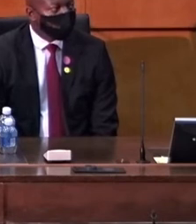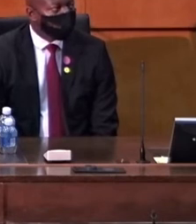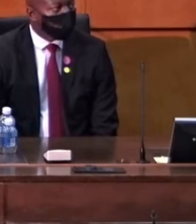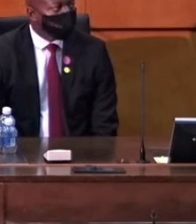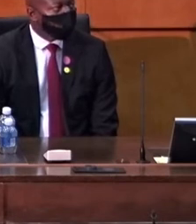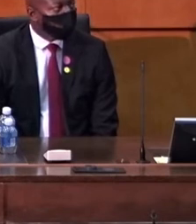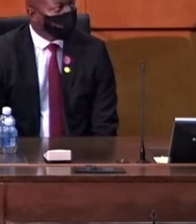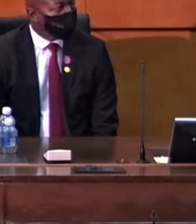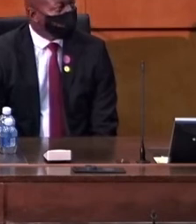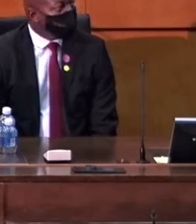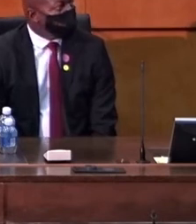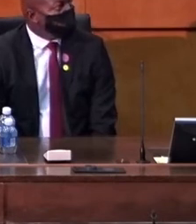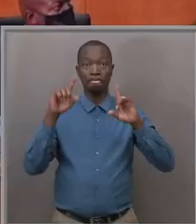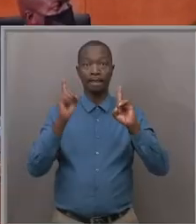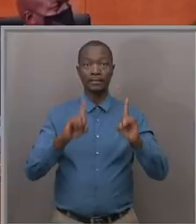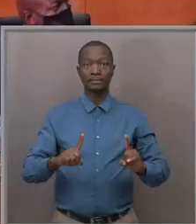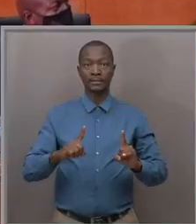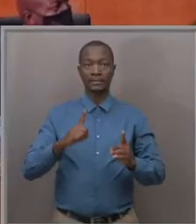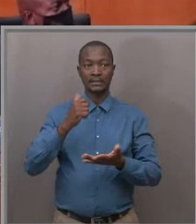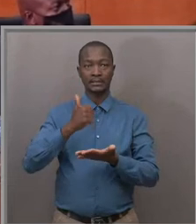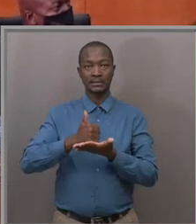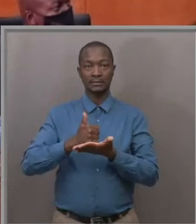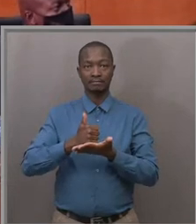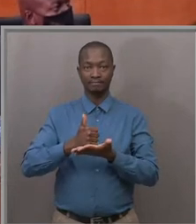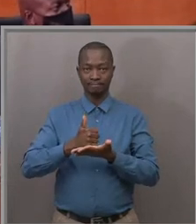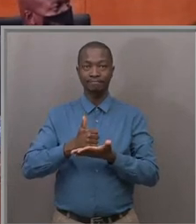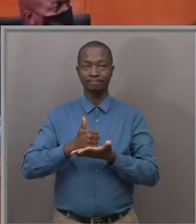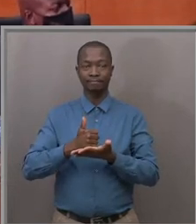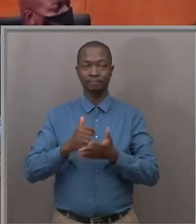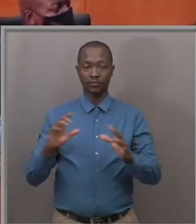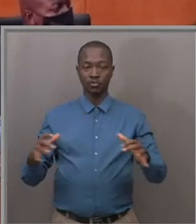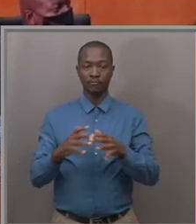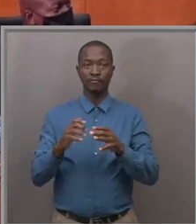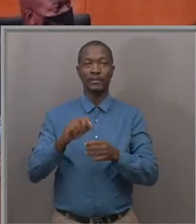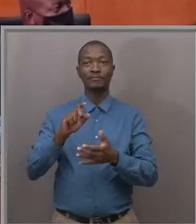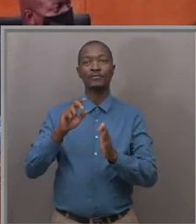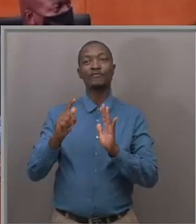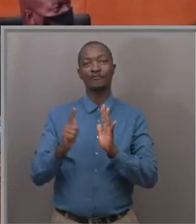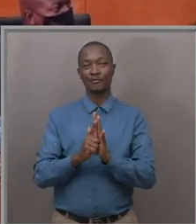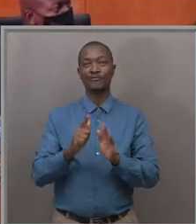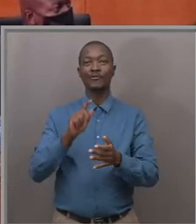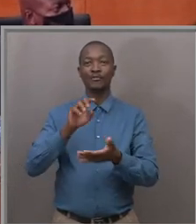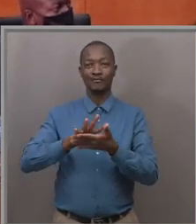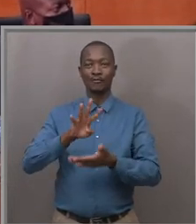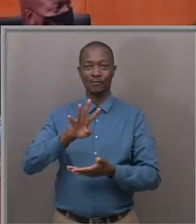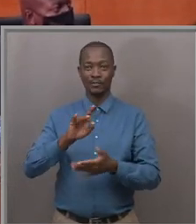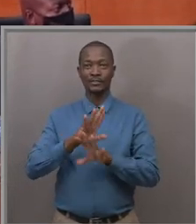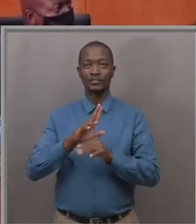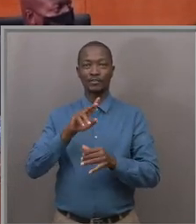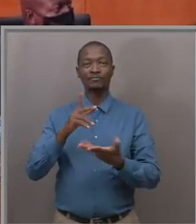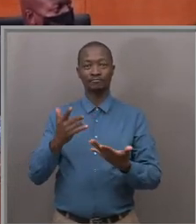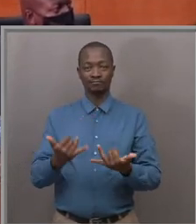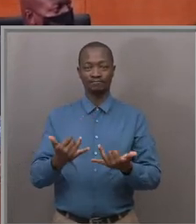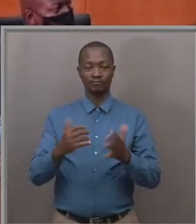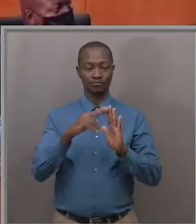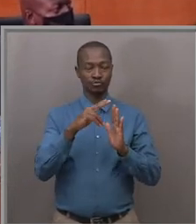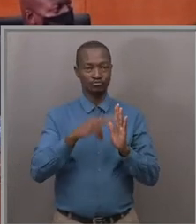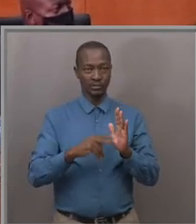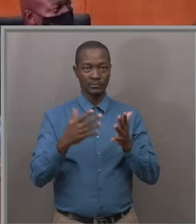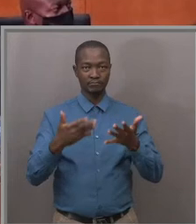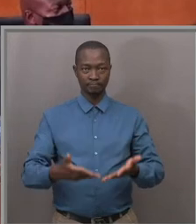This is a special sitting convened in terms of Rule 14 of the Standing Rules, which reads as